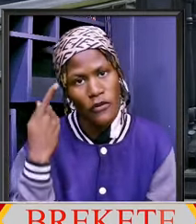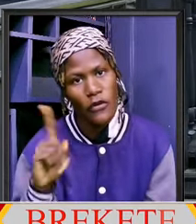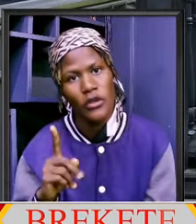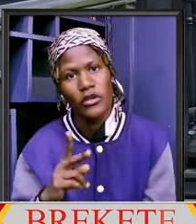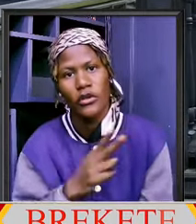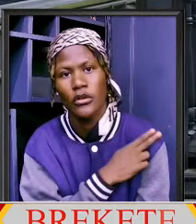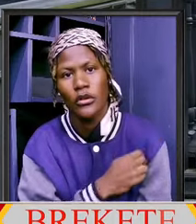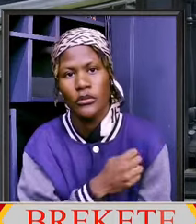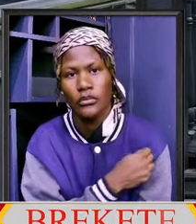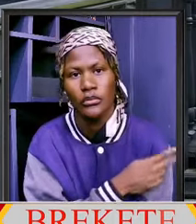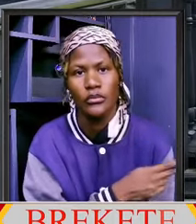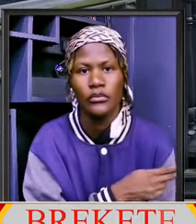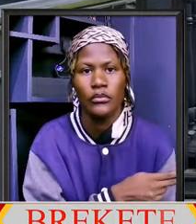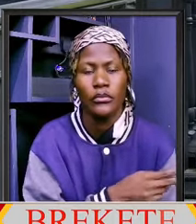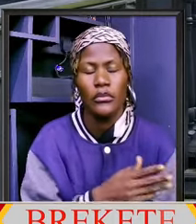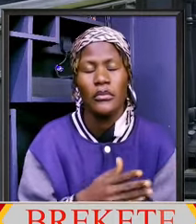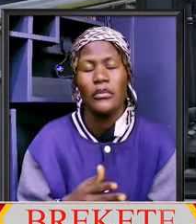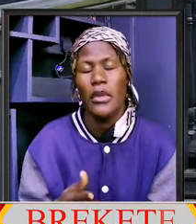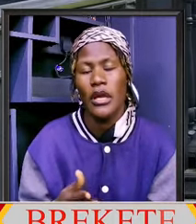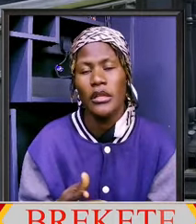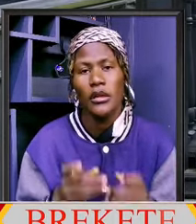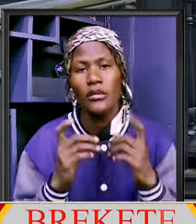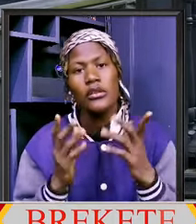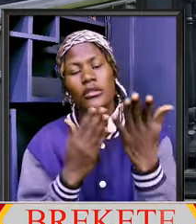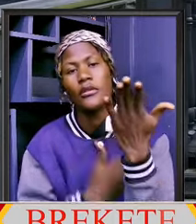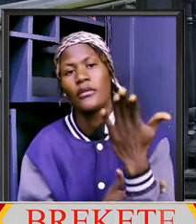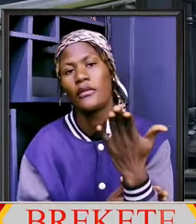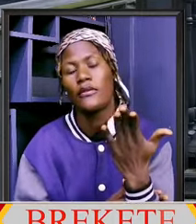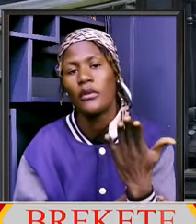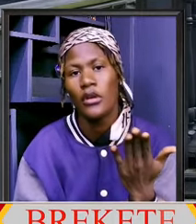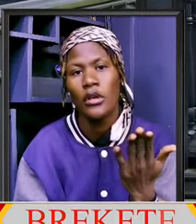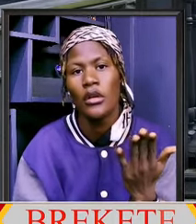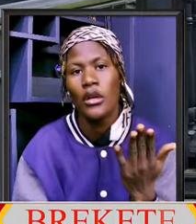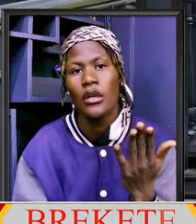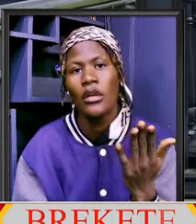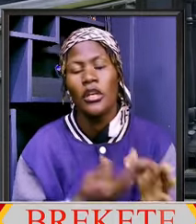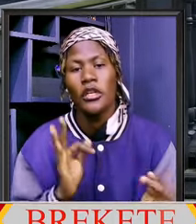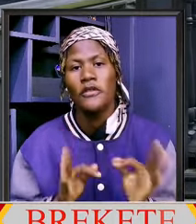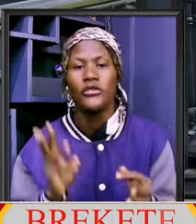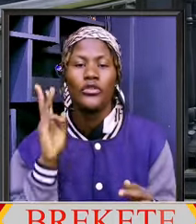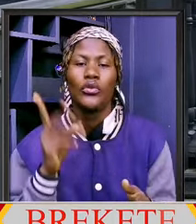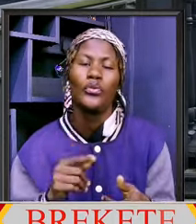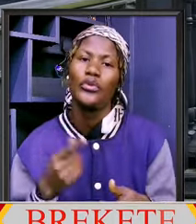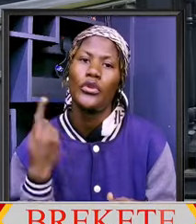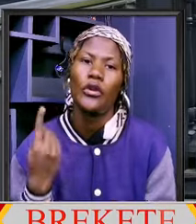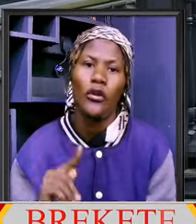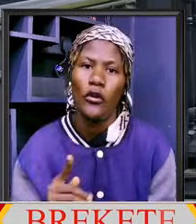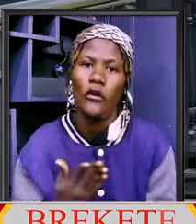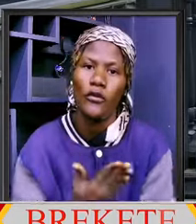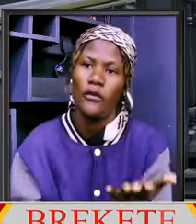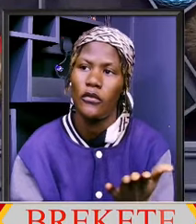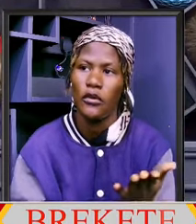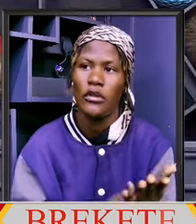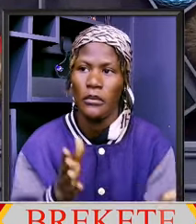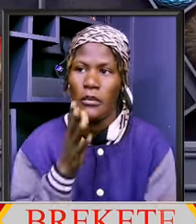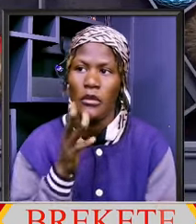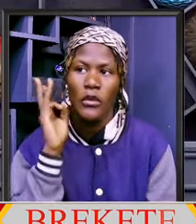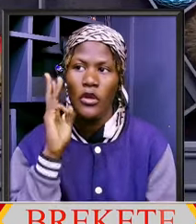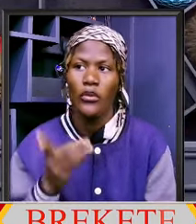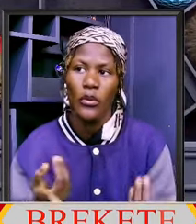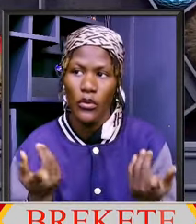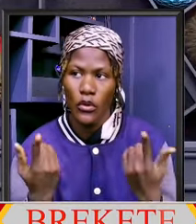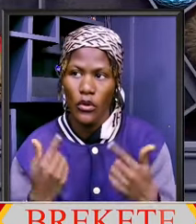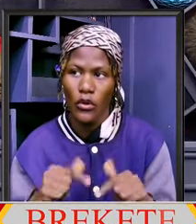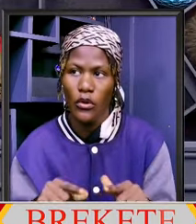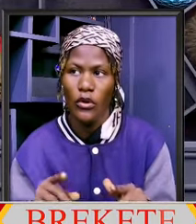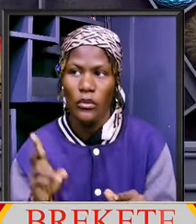surgery. Okay, sir. And by the grace of God, if it is the will of God, Mama go come here. We go